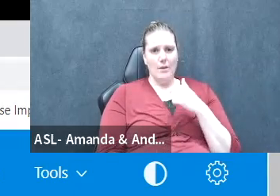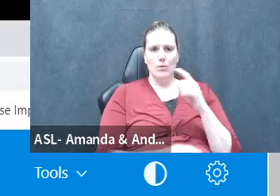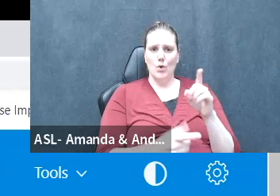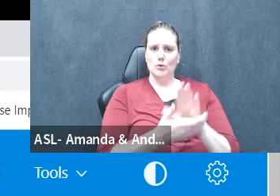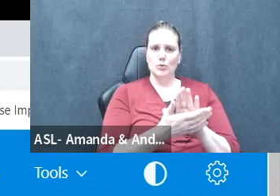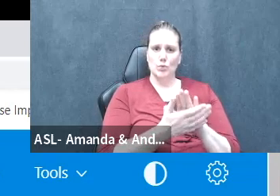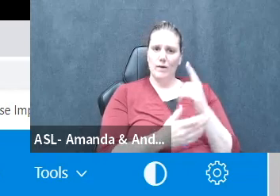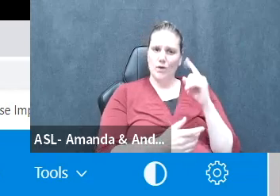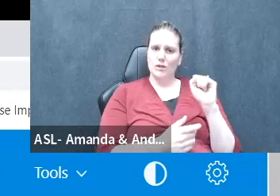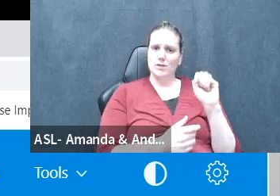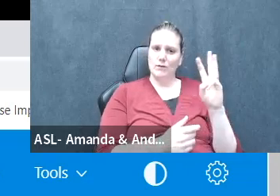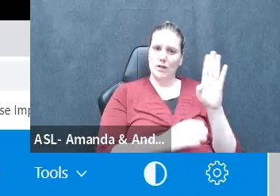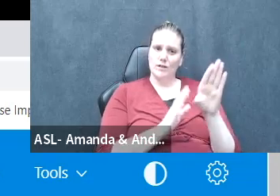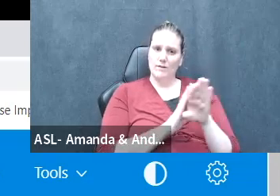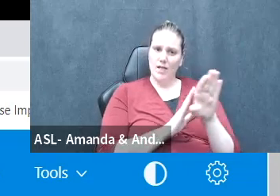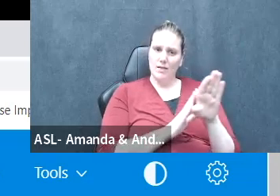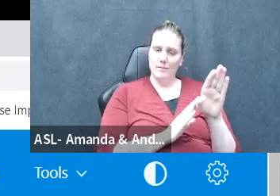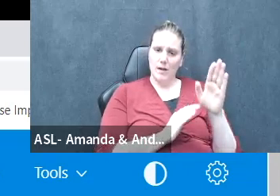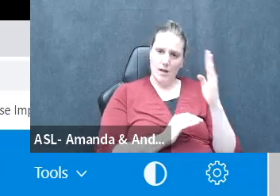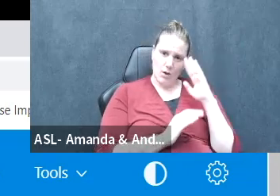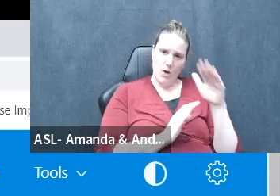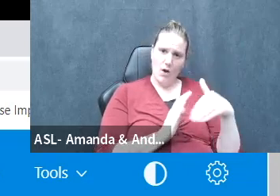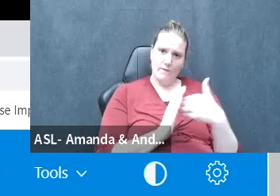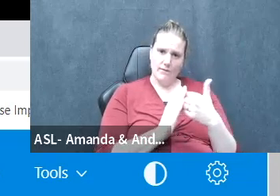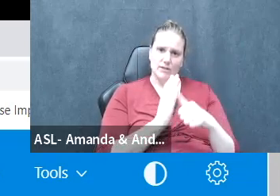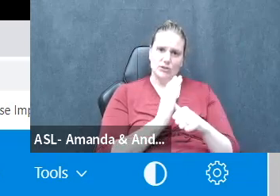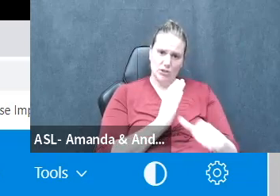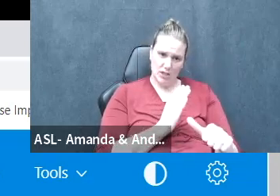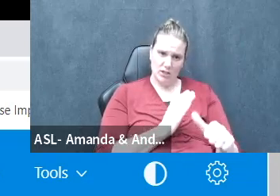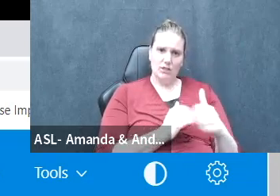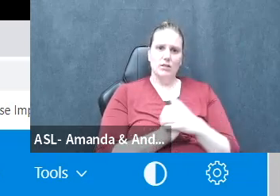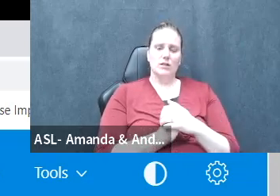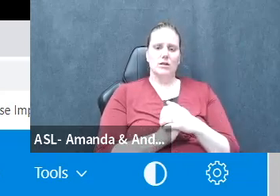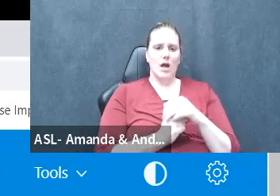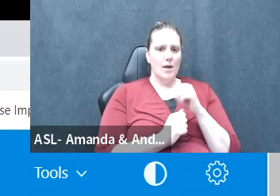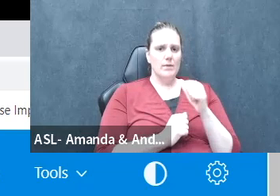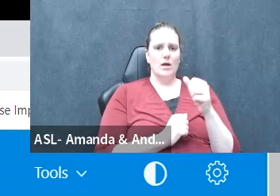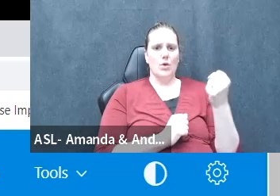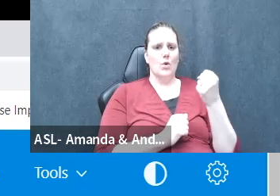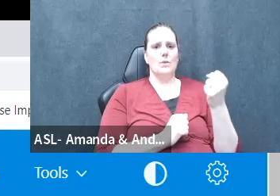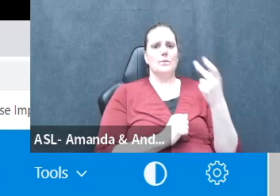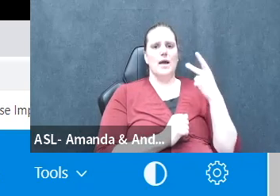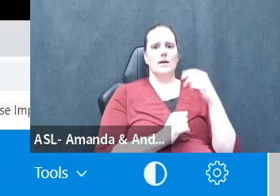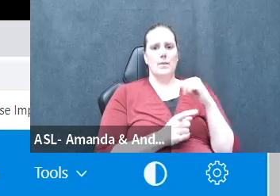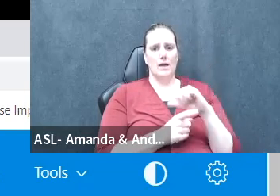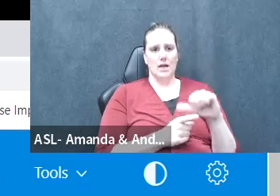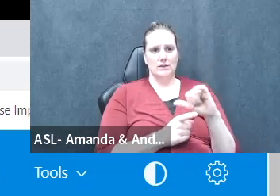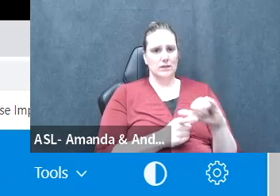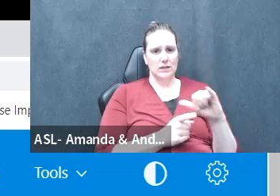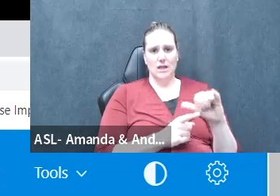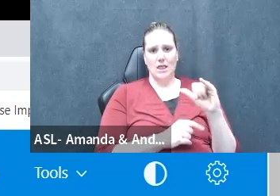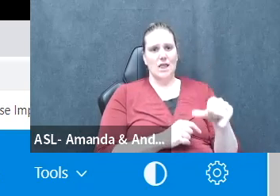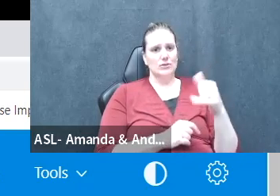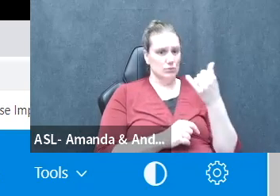for software development, and like I know all this shit. I know how, like, I'm not gonna hold back on the cussing. Like this is just